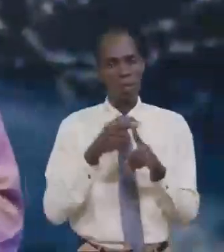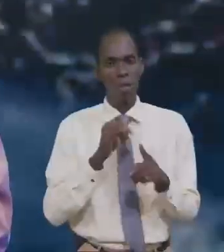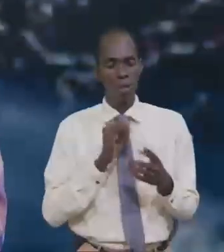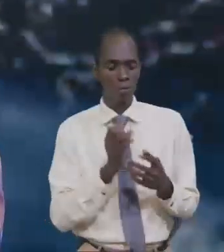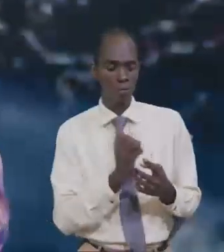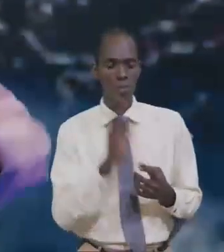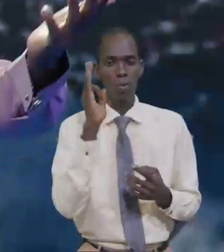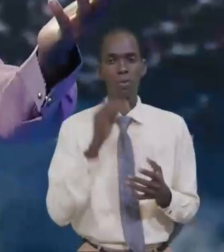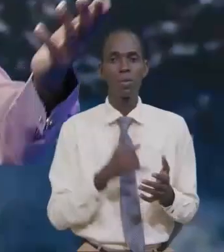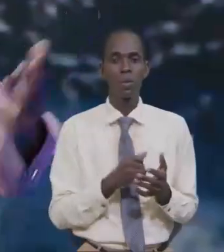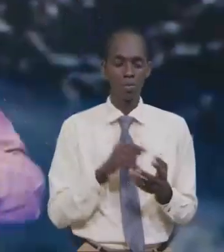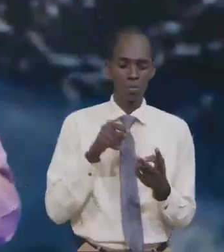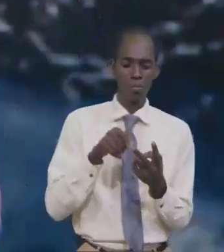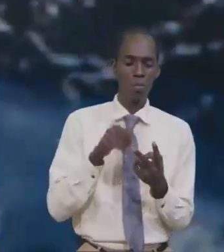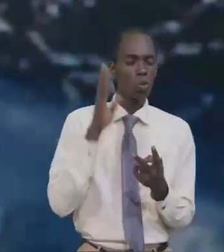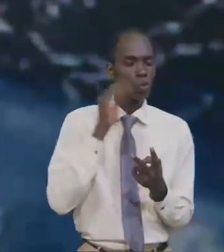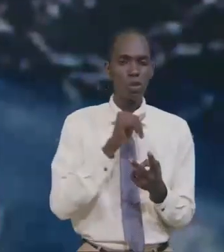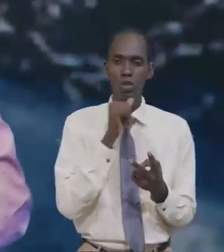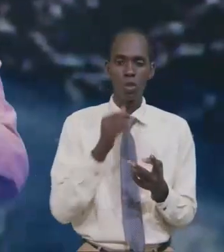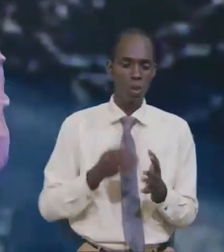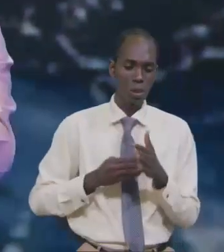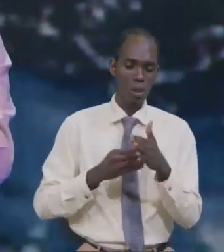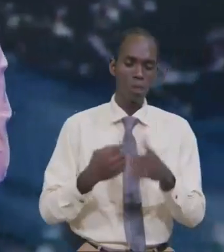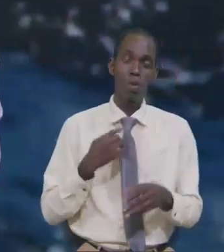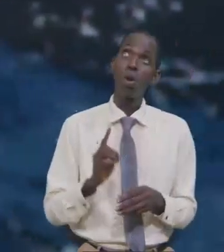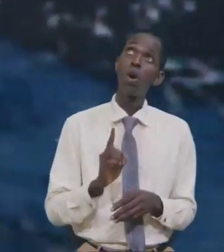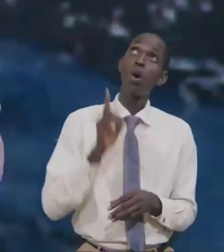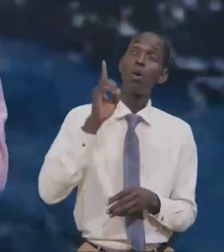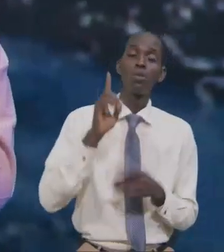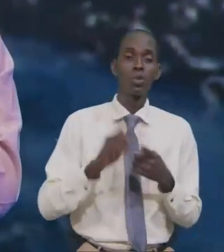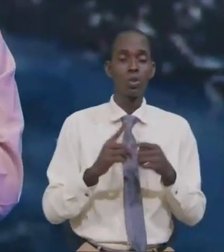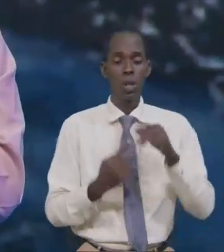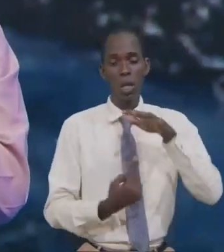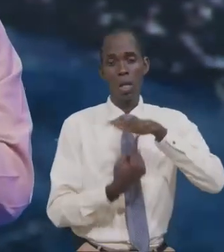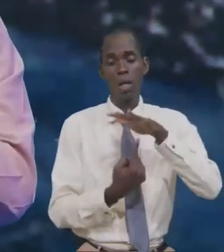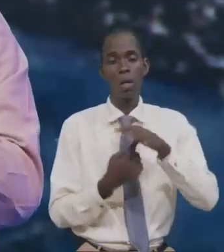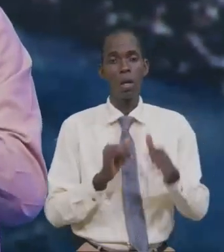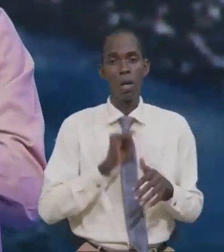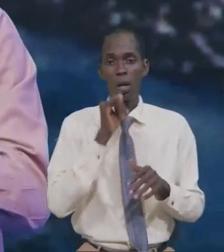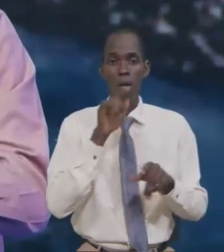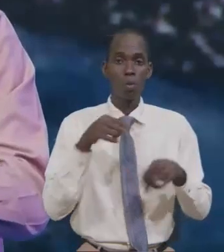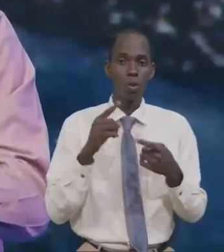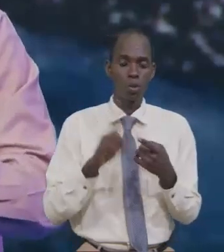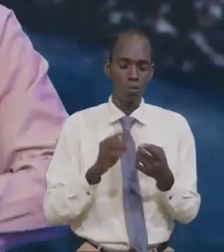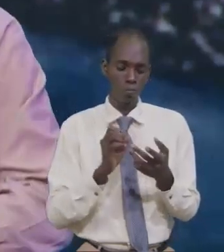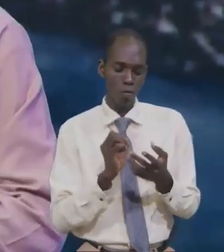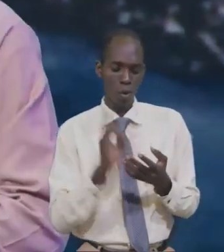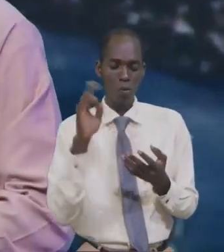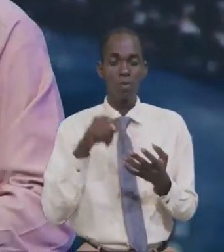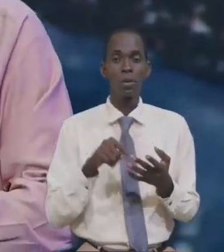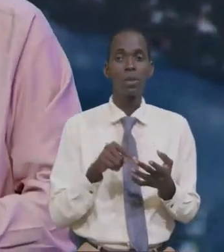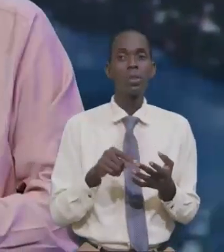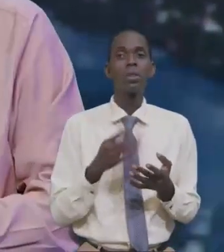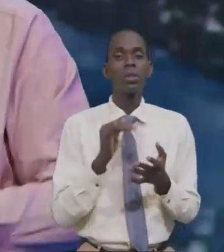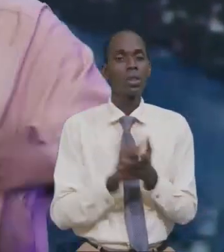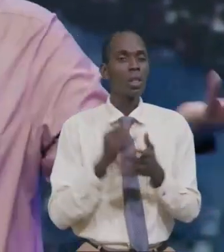takes that off. That happens to everybody. The athlete that is running has to understand that will